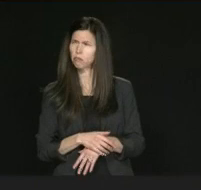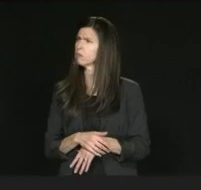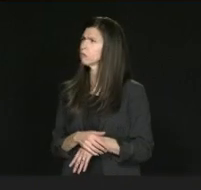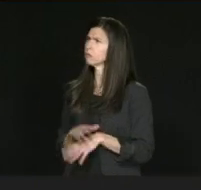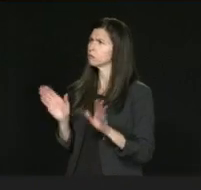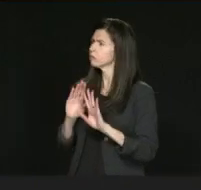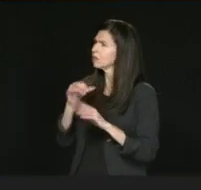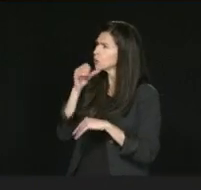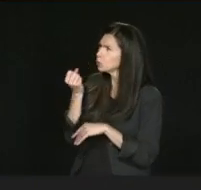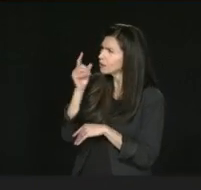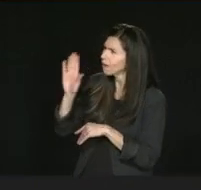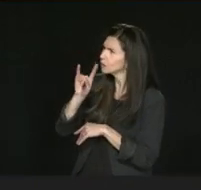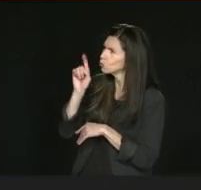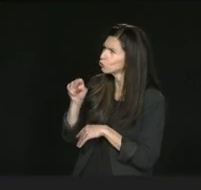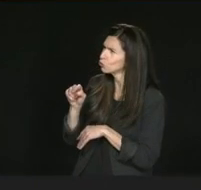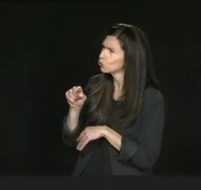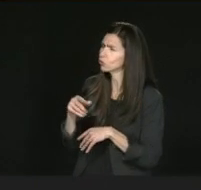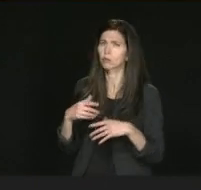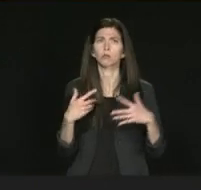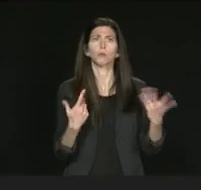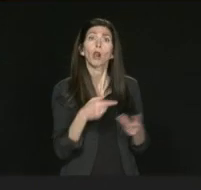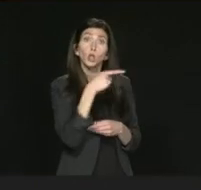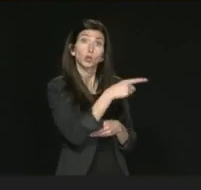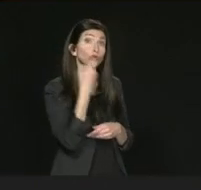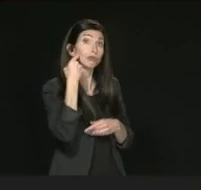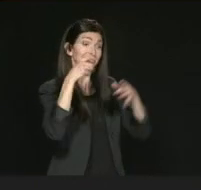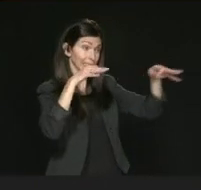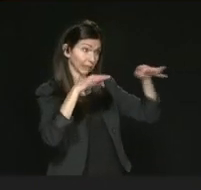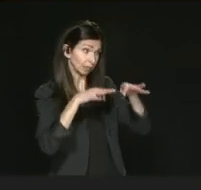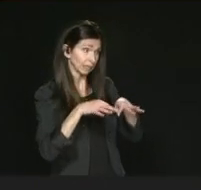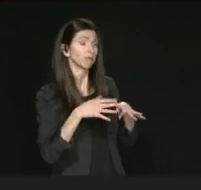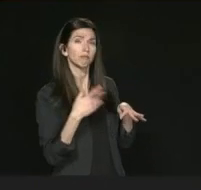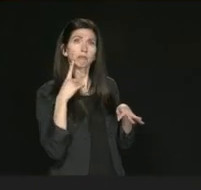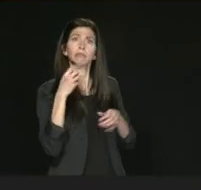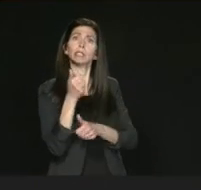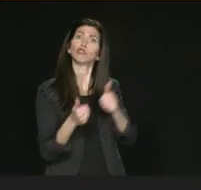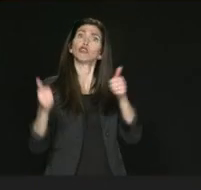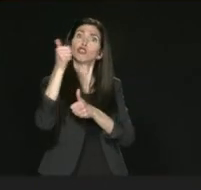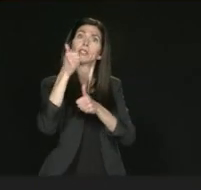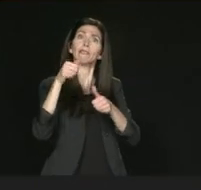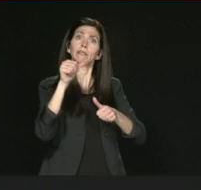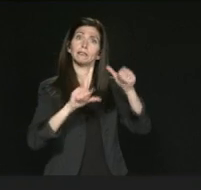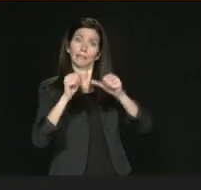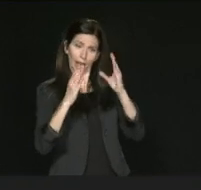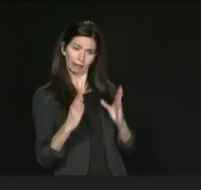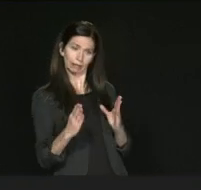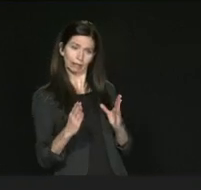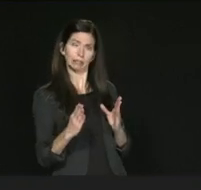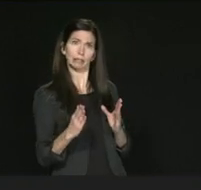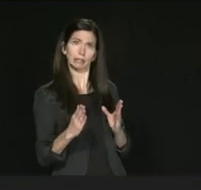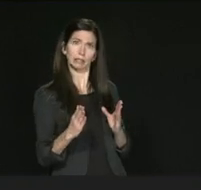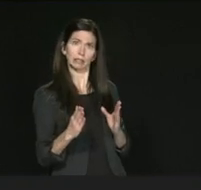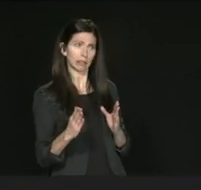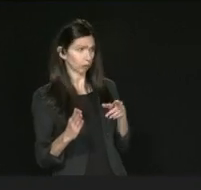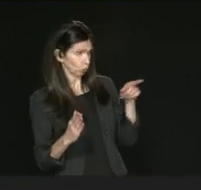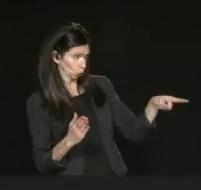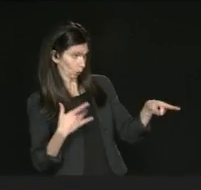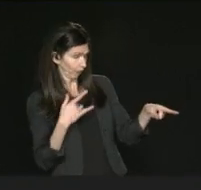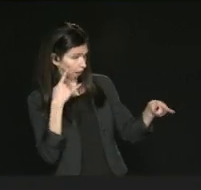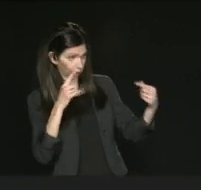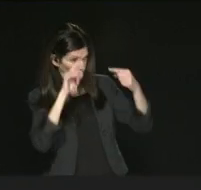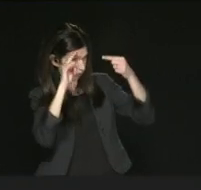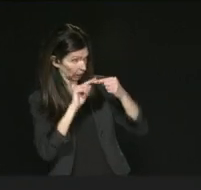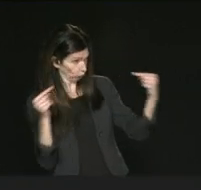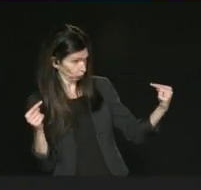the chief scientist is saying is that you don't agree with her. Answer.